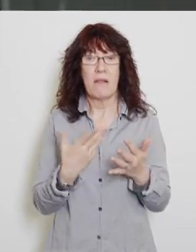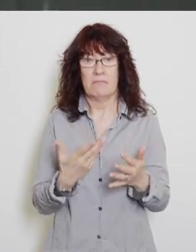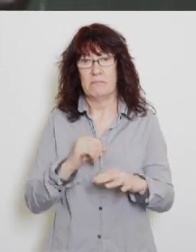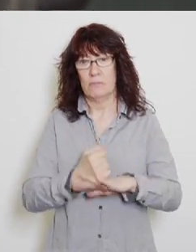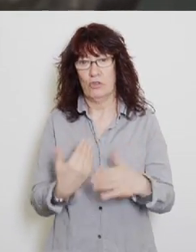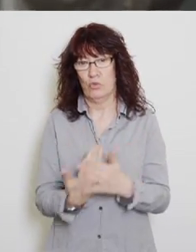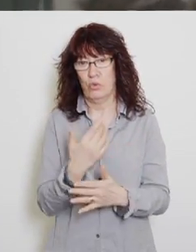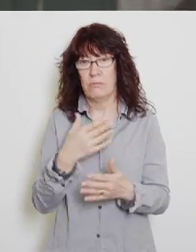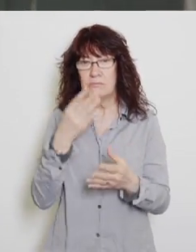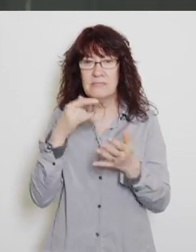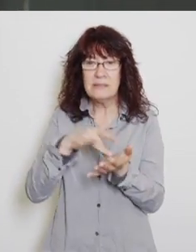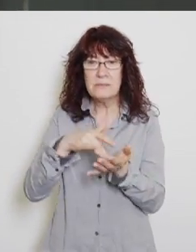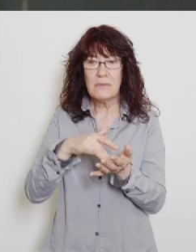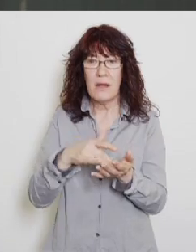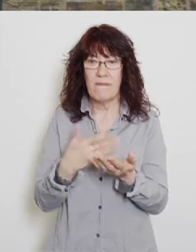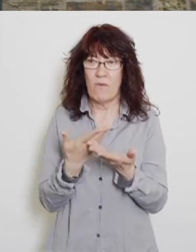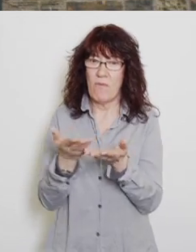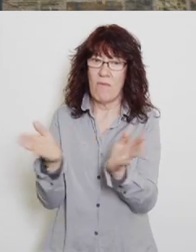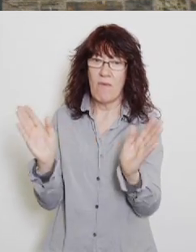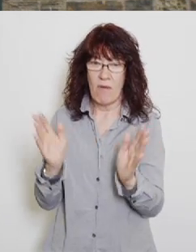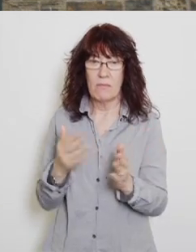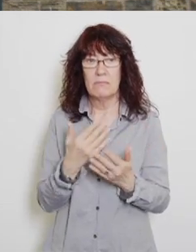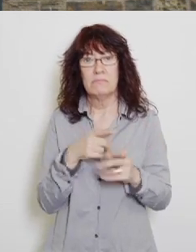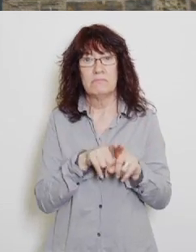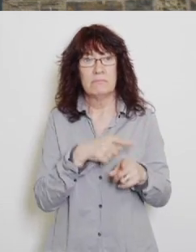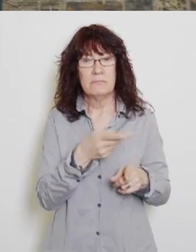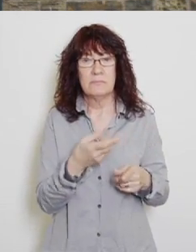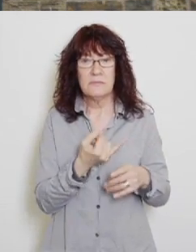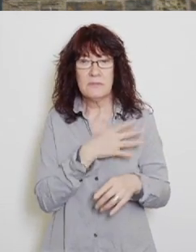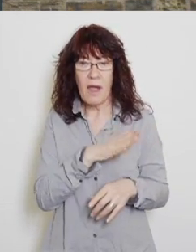team of dedicated staff and volunteers, all